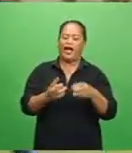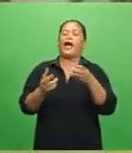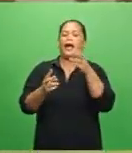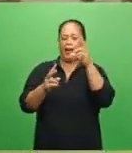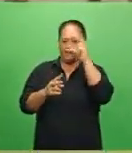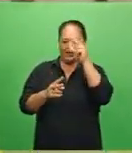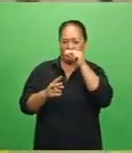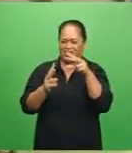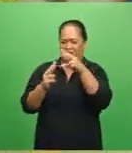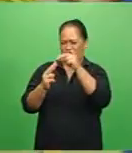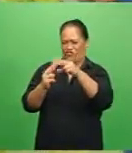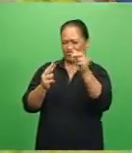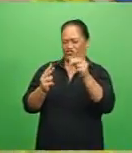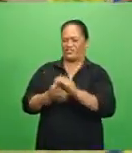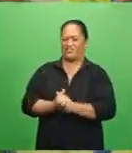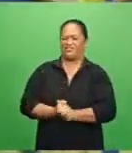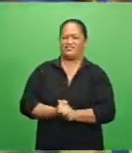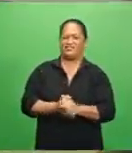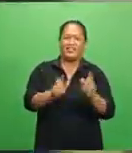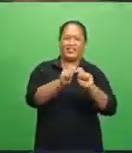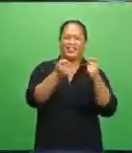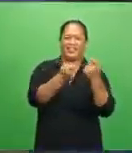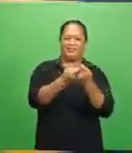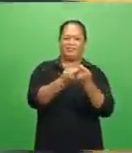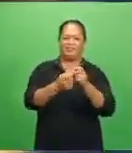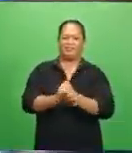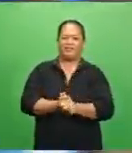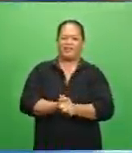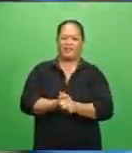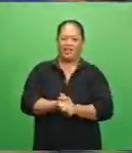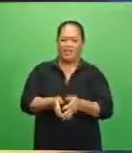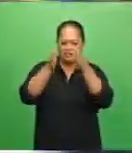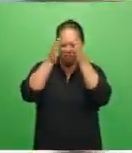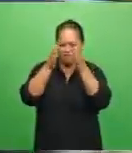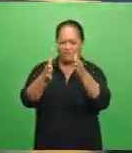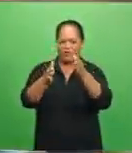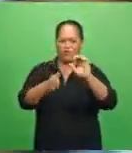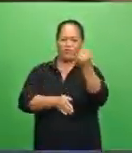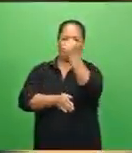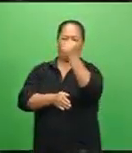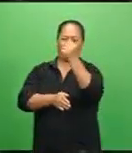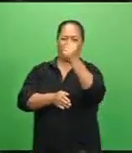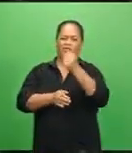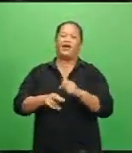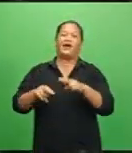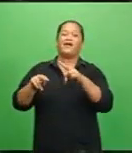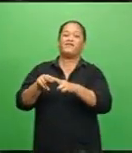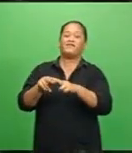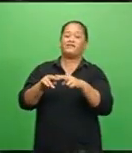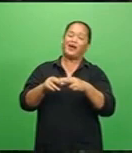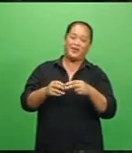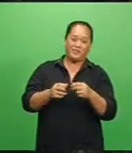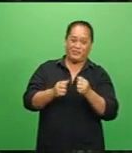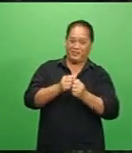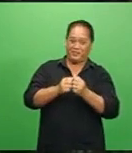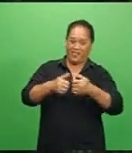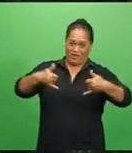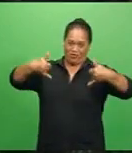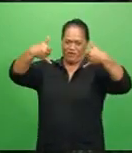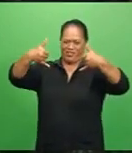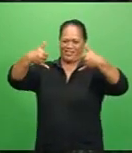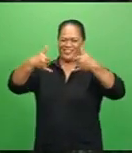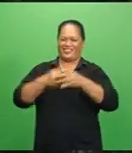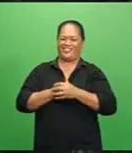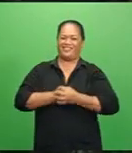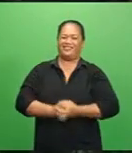Tuiloa adds Suva is setting its sights on winning the Fair Brother Trophy this year. The standard of club rugby